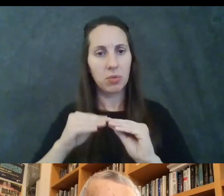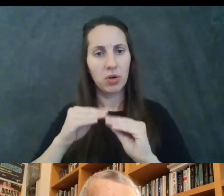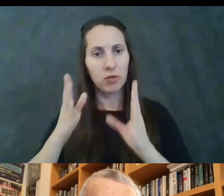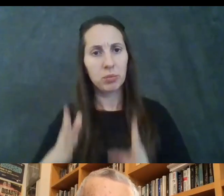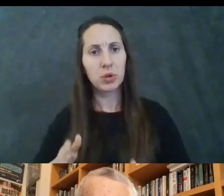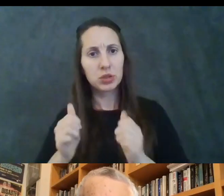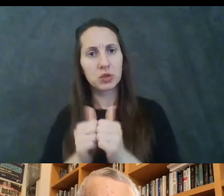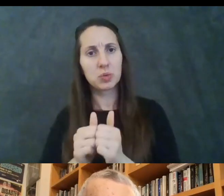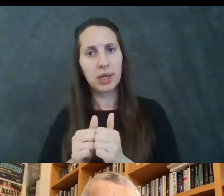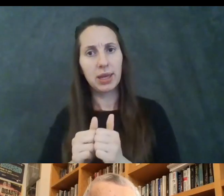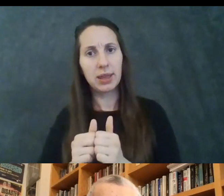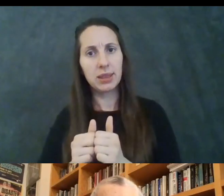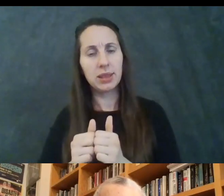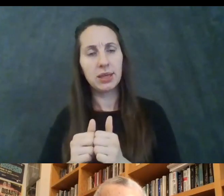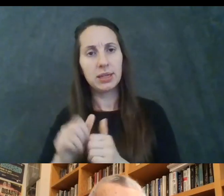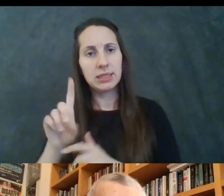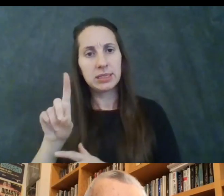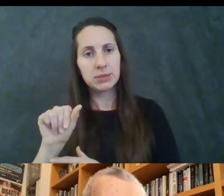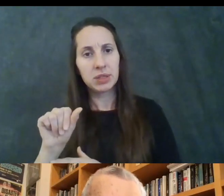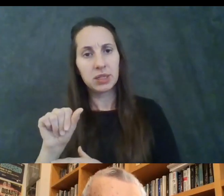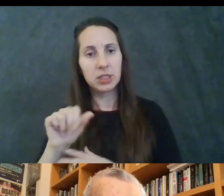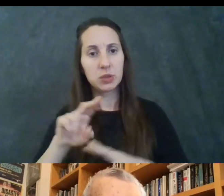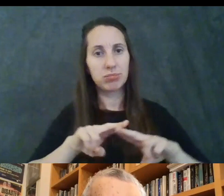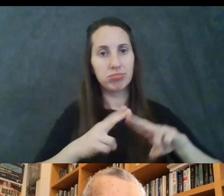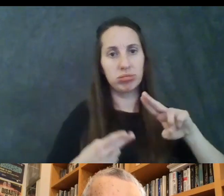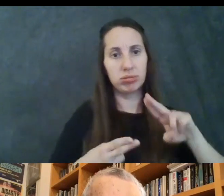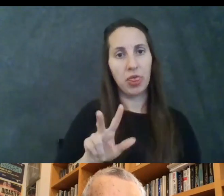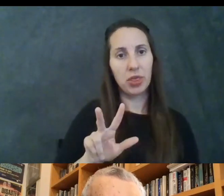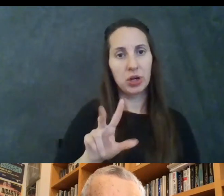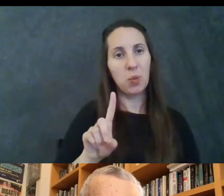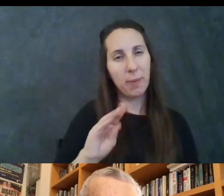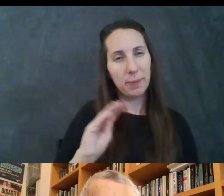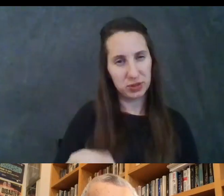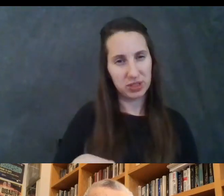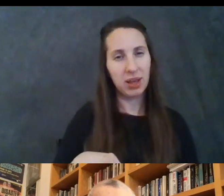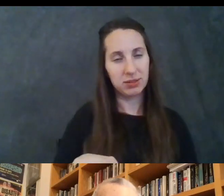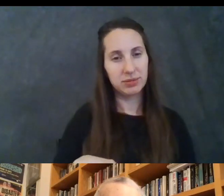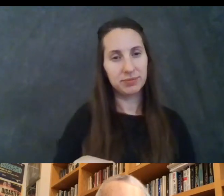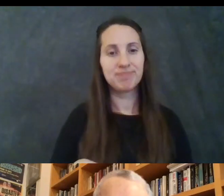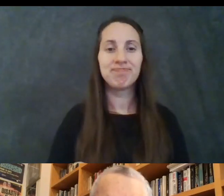was down to 31% employed full-time or part-time. Right.